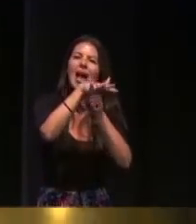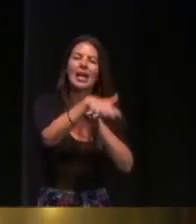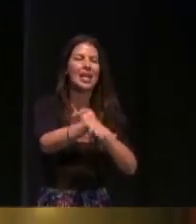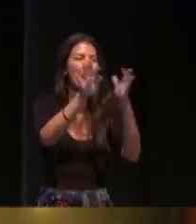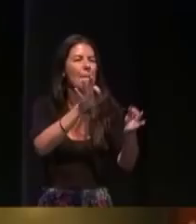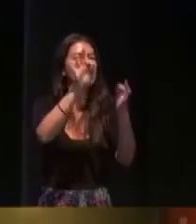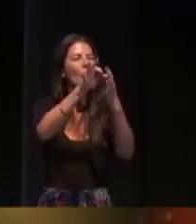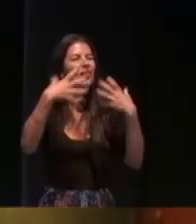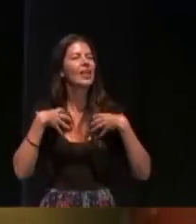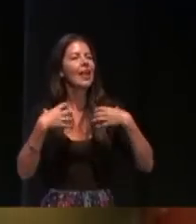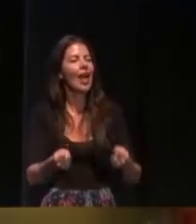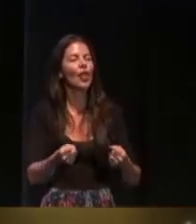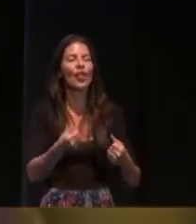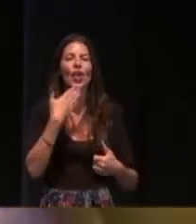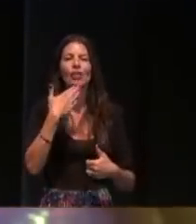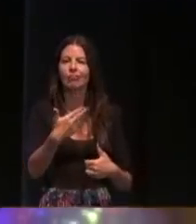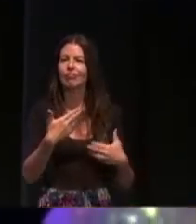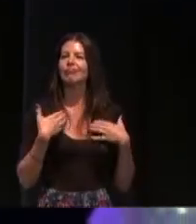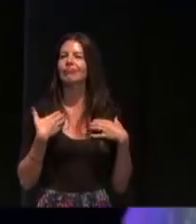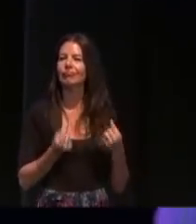perfect health and well-being.